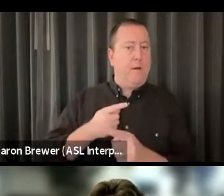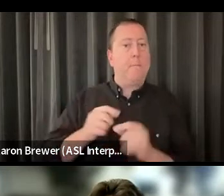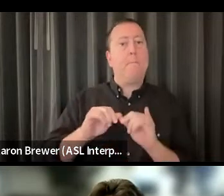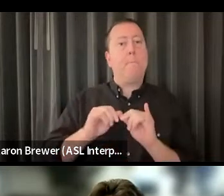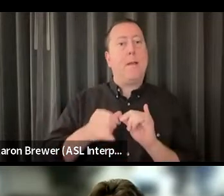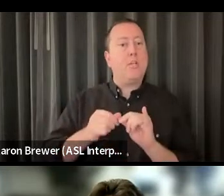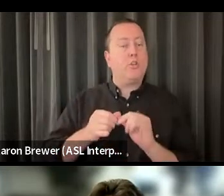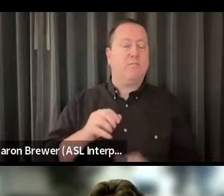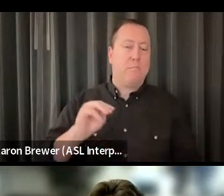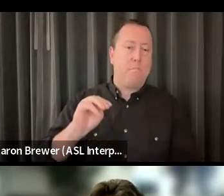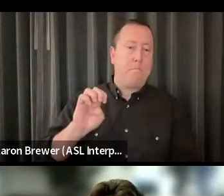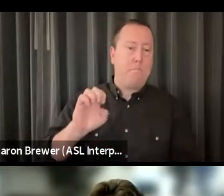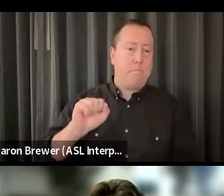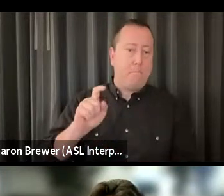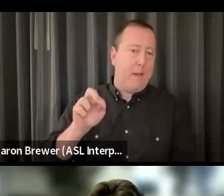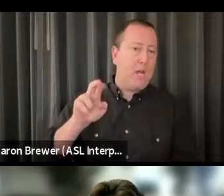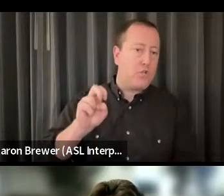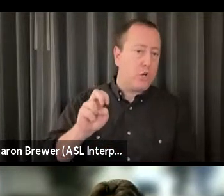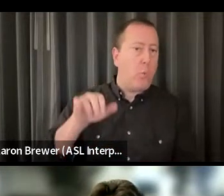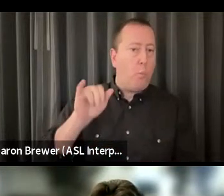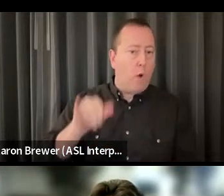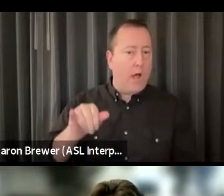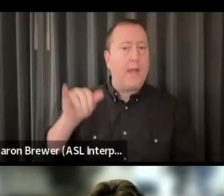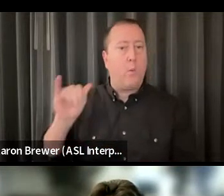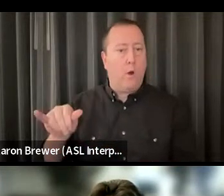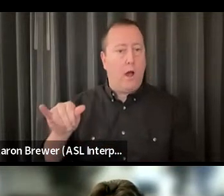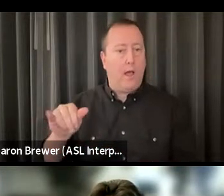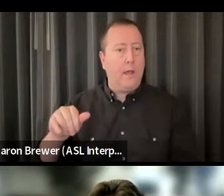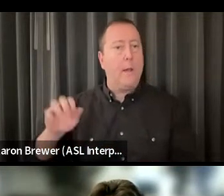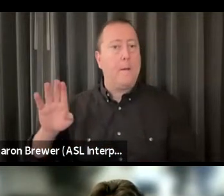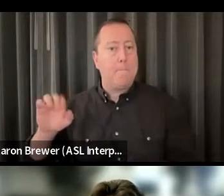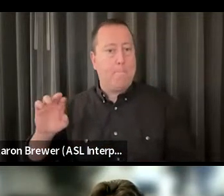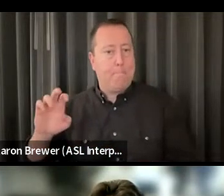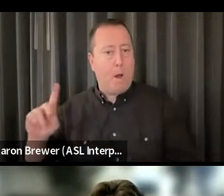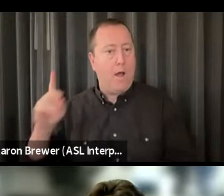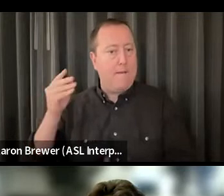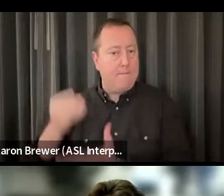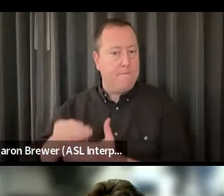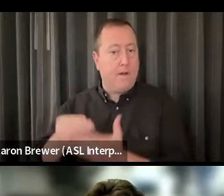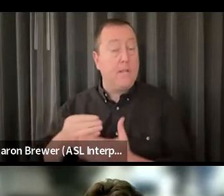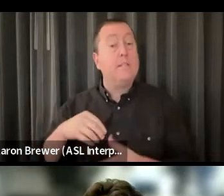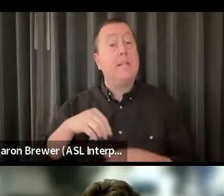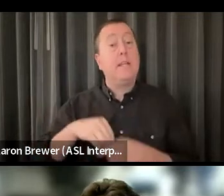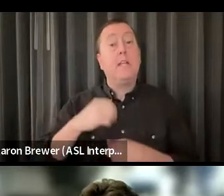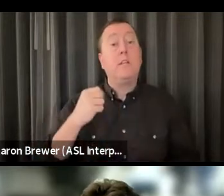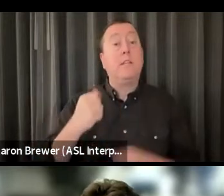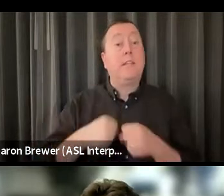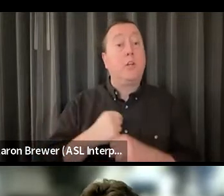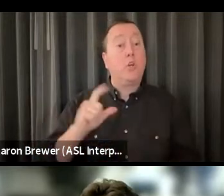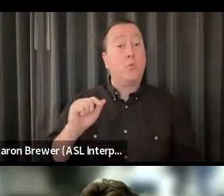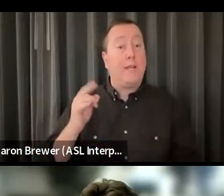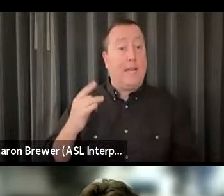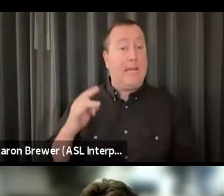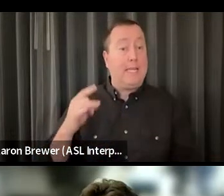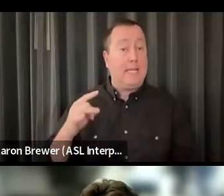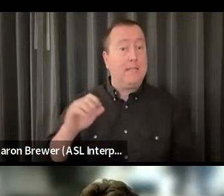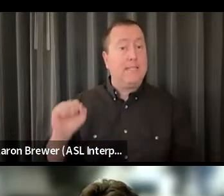funds approved by the City of San Diego voters in 2018.